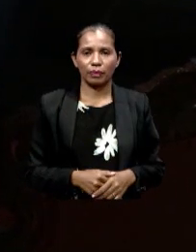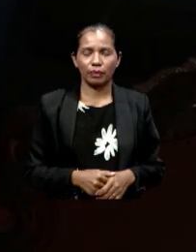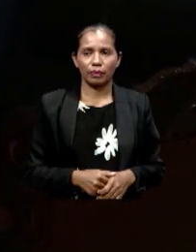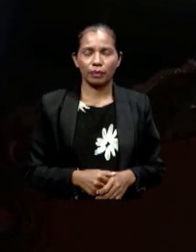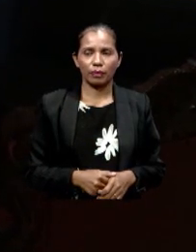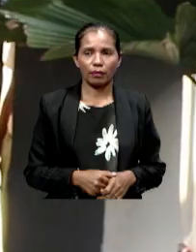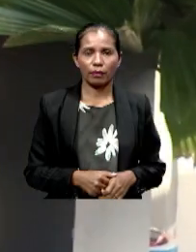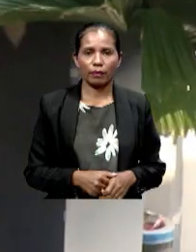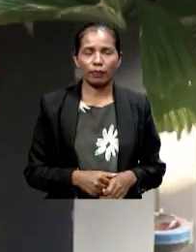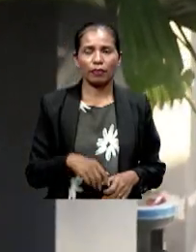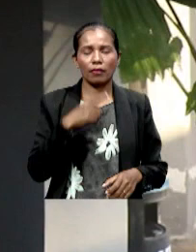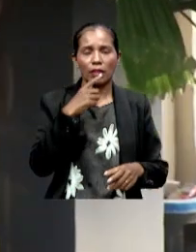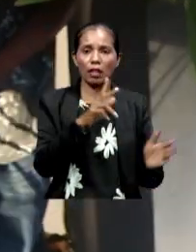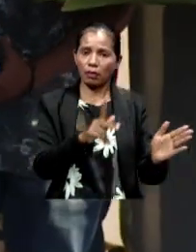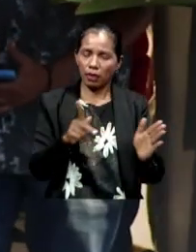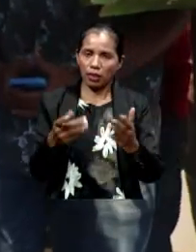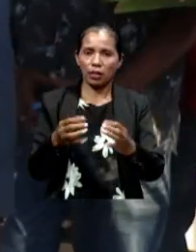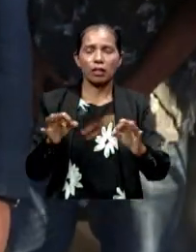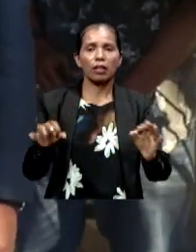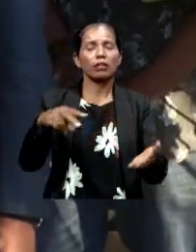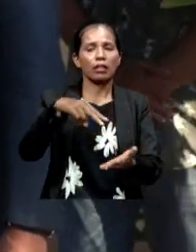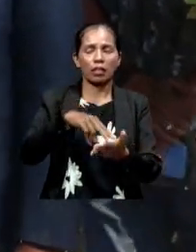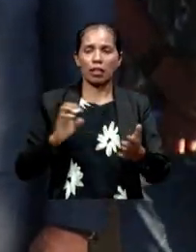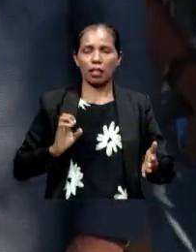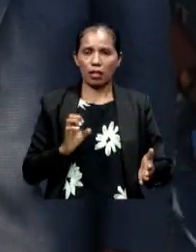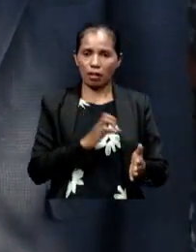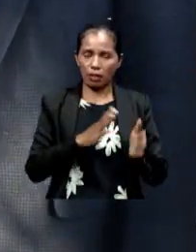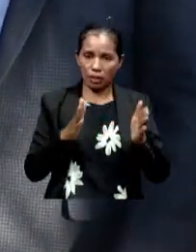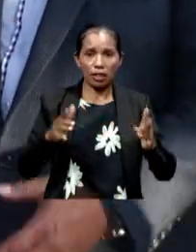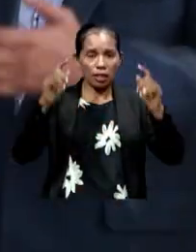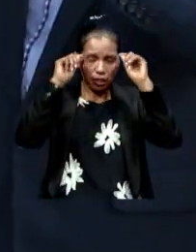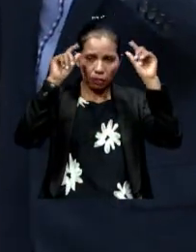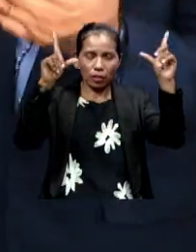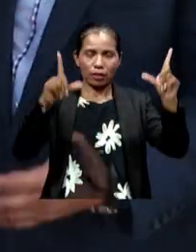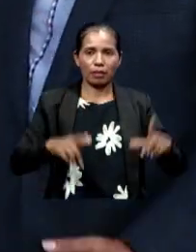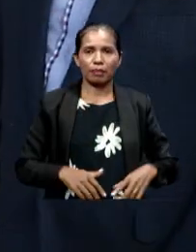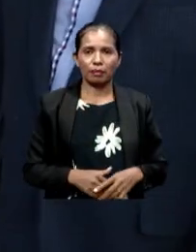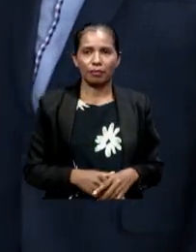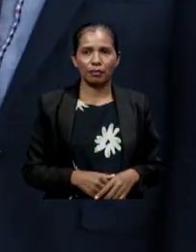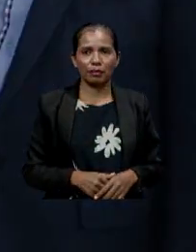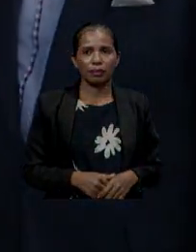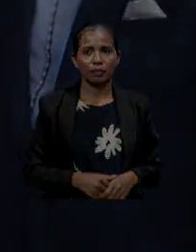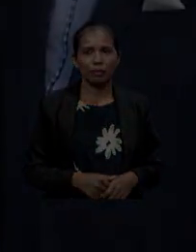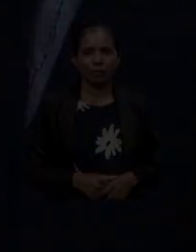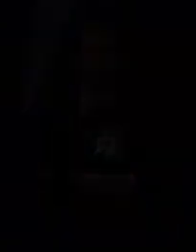Emirados Árabes Unidos mos plano ona atuhari ni embaixada ya Timor Leste. Jimmy Fernandez, Juvial da Costa, GMN.